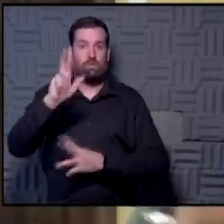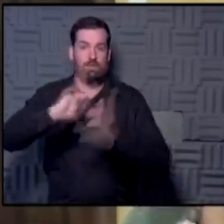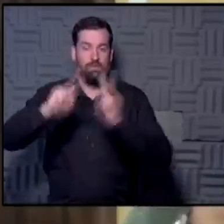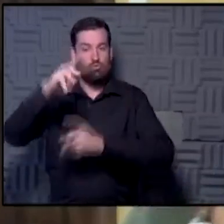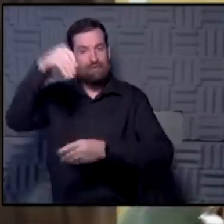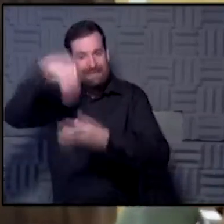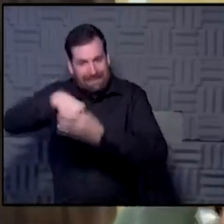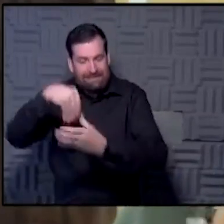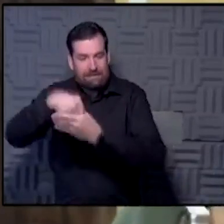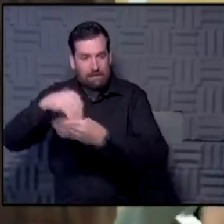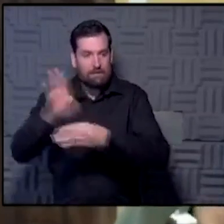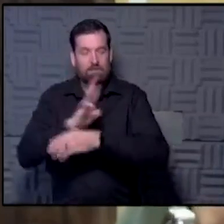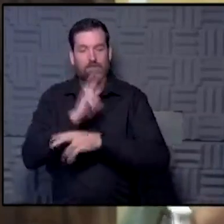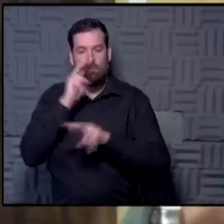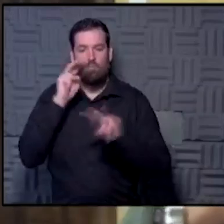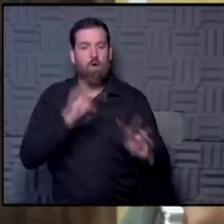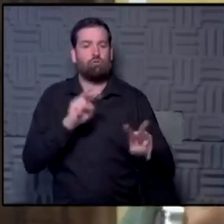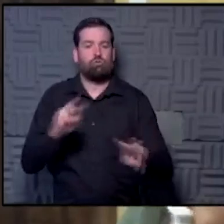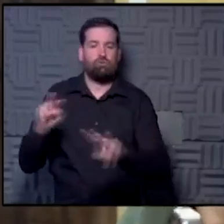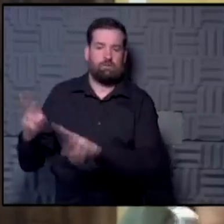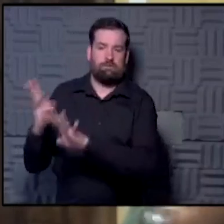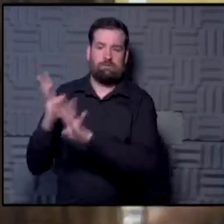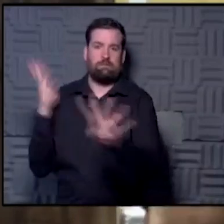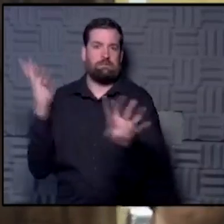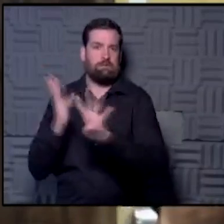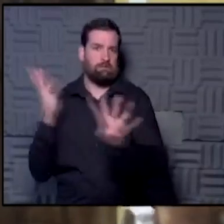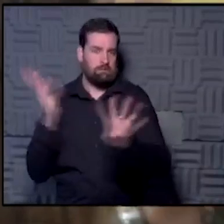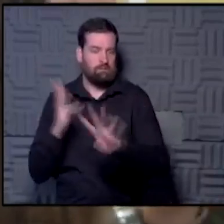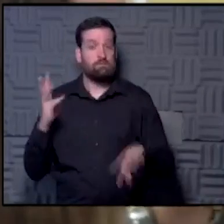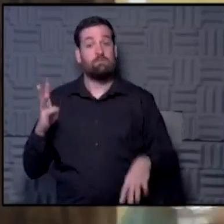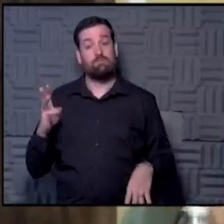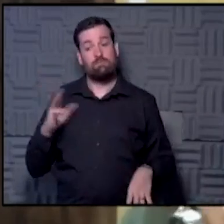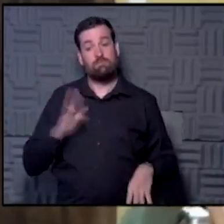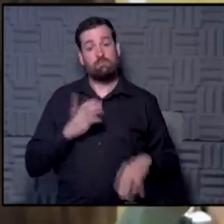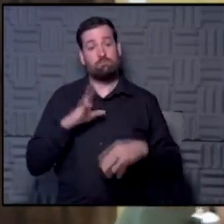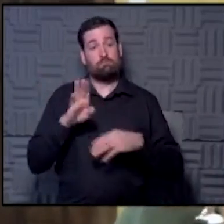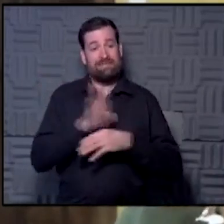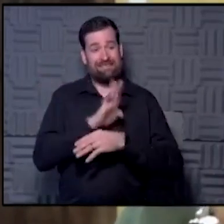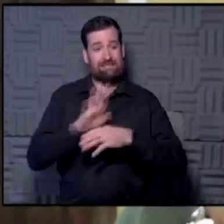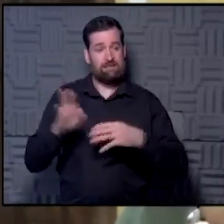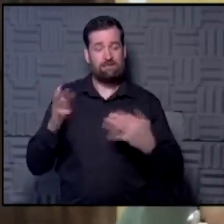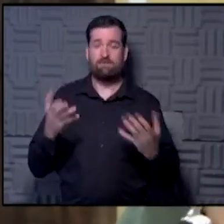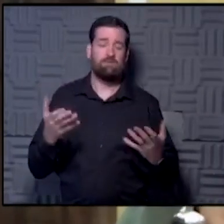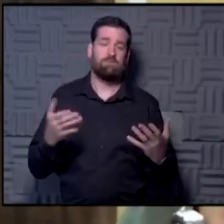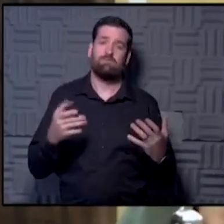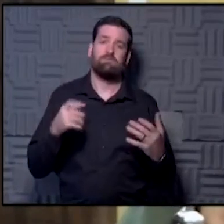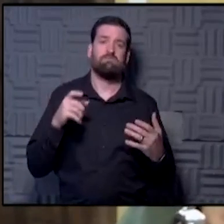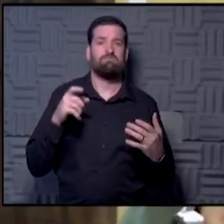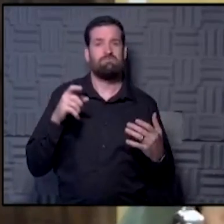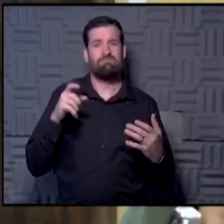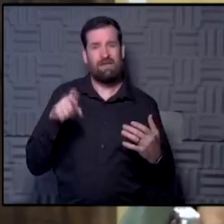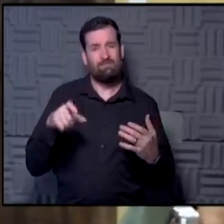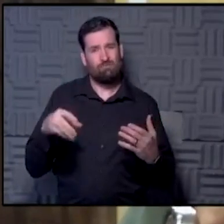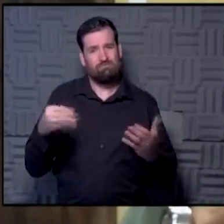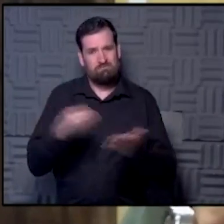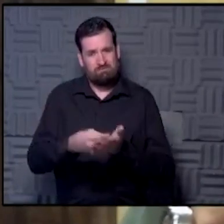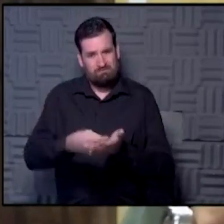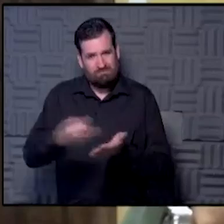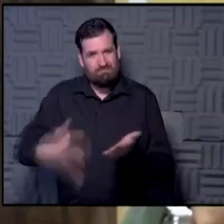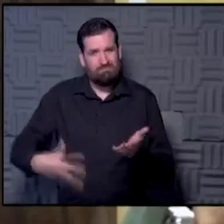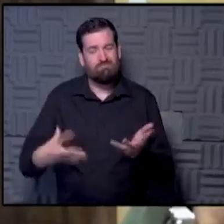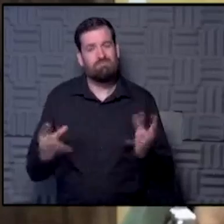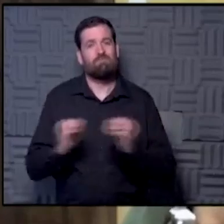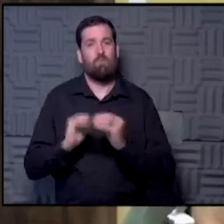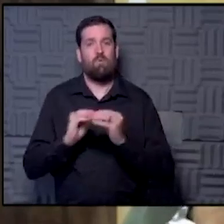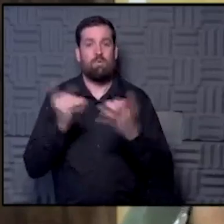constantly watching our flow. That's one of the things that I think as an attraction, you've got to spend a little bit of extra money on your labor this year,